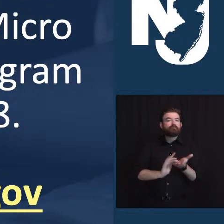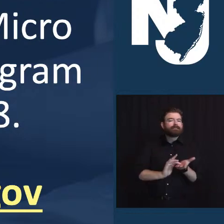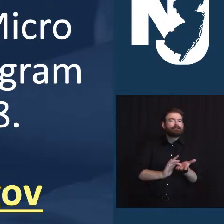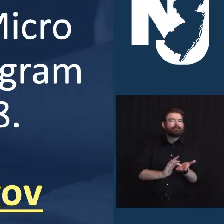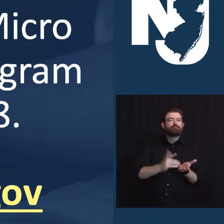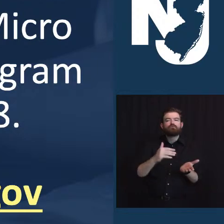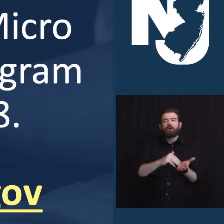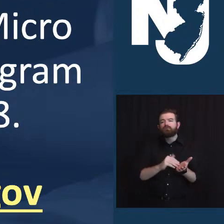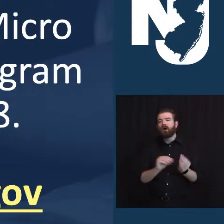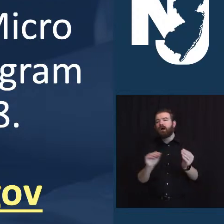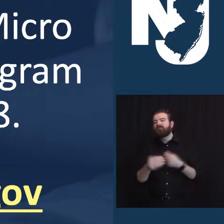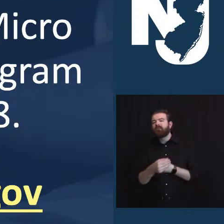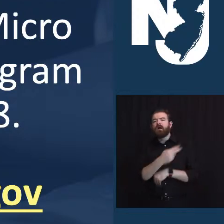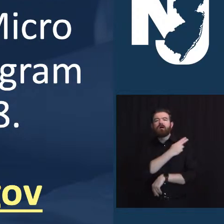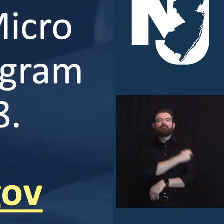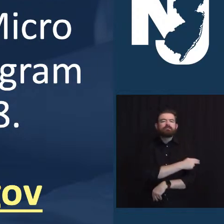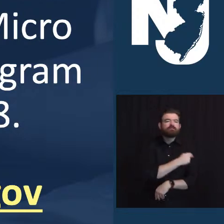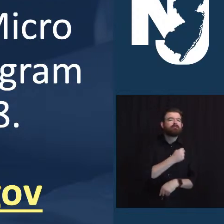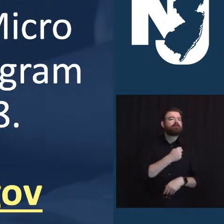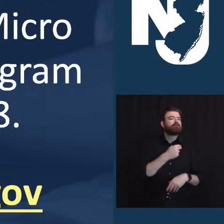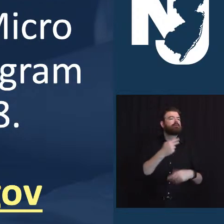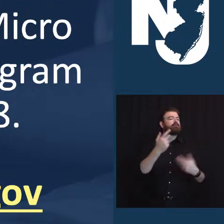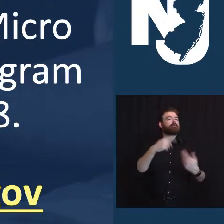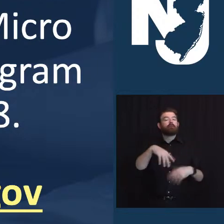this is a last